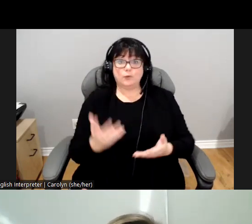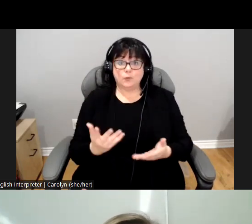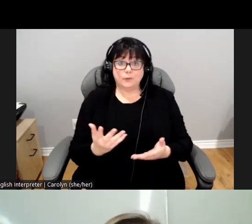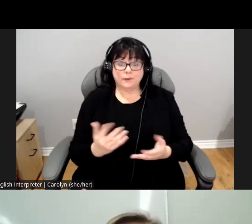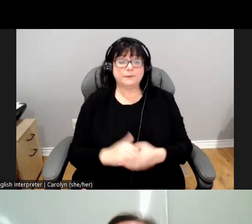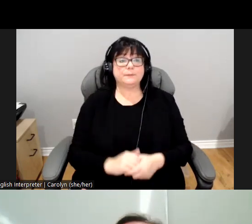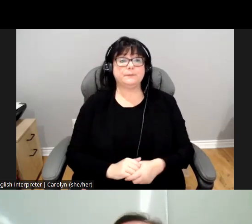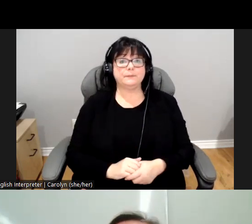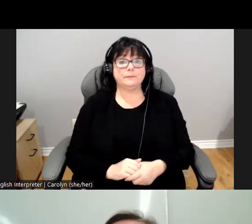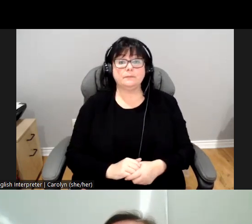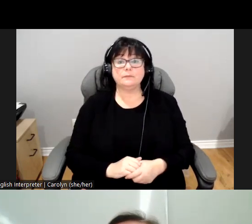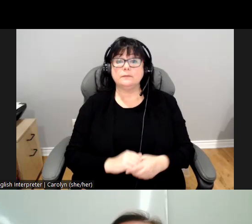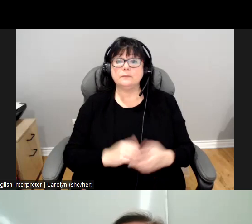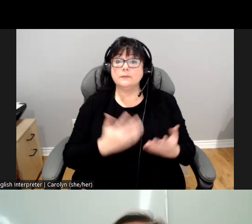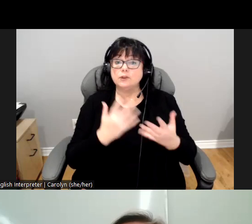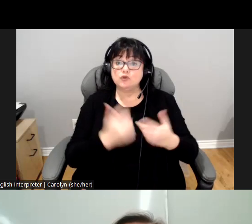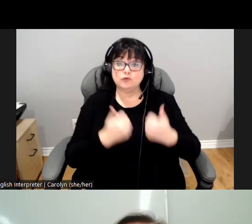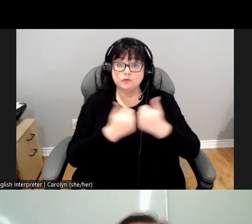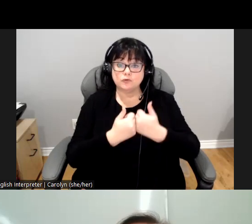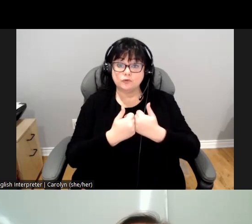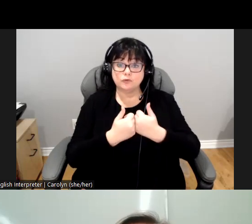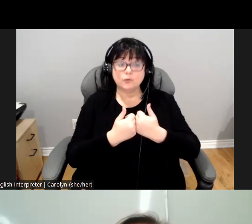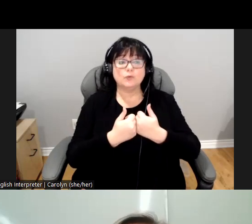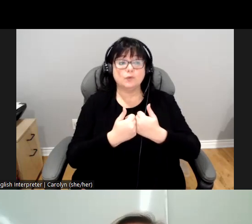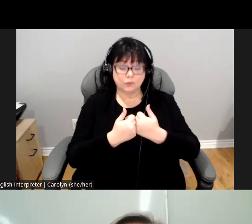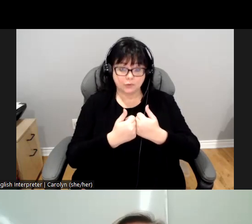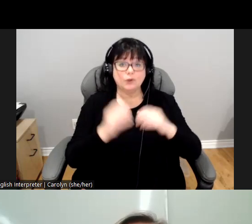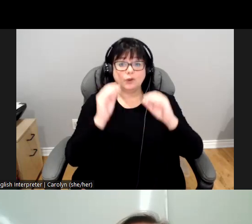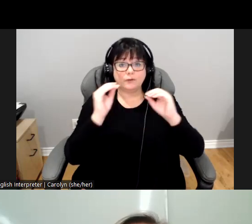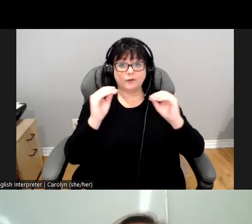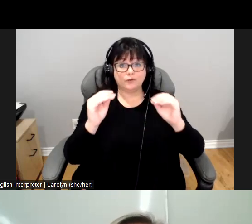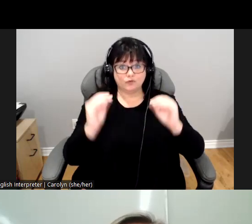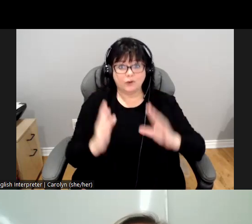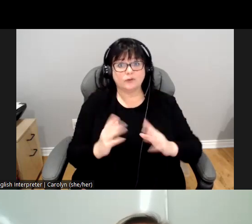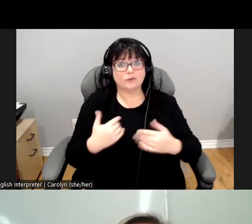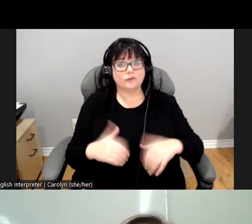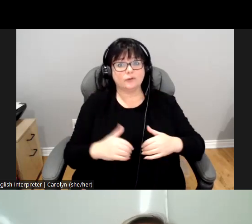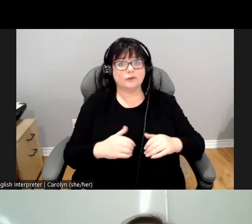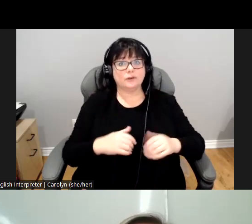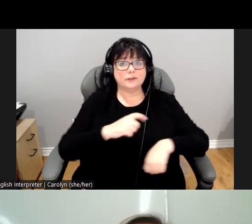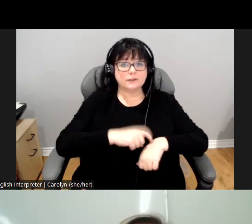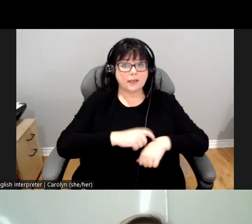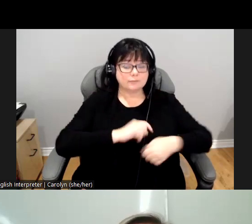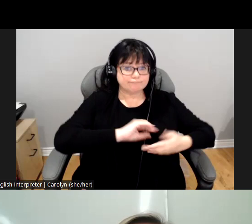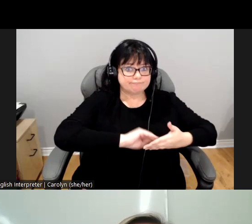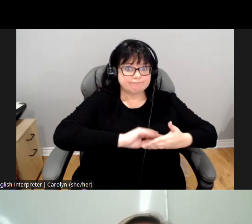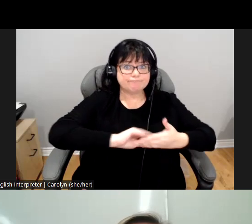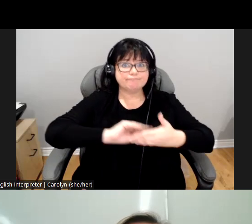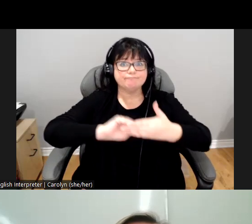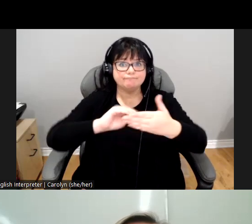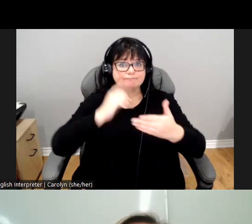were definitely a learning curve for our instructors, but that was a challenge and also a benefit because I